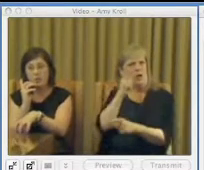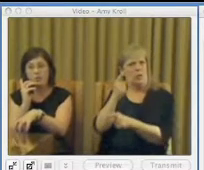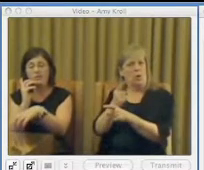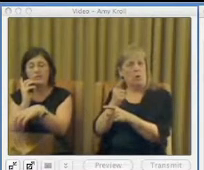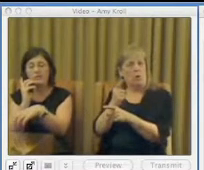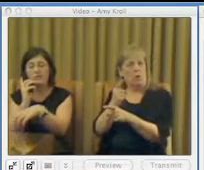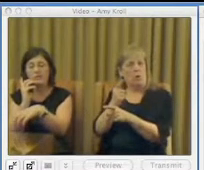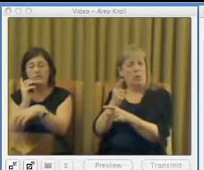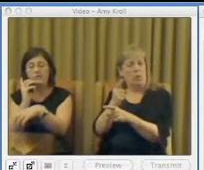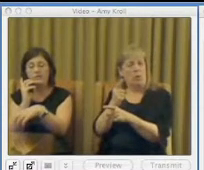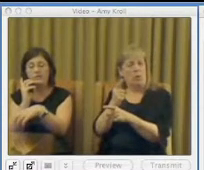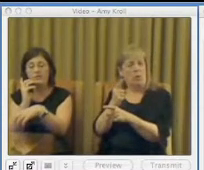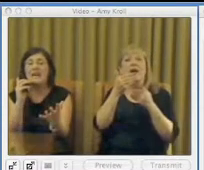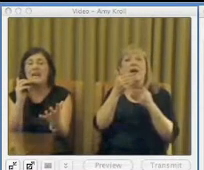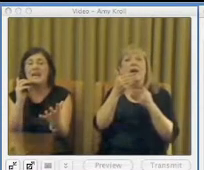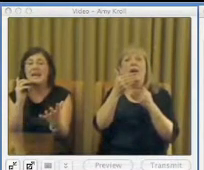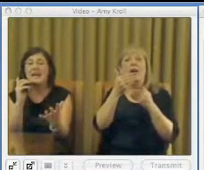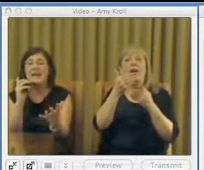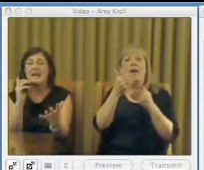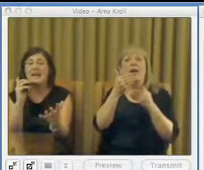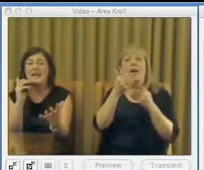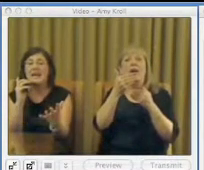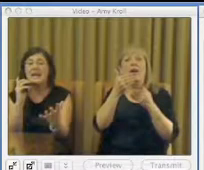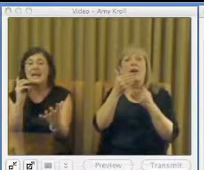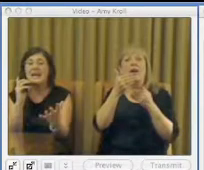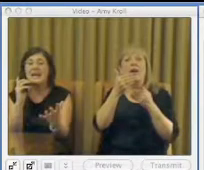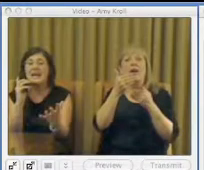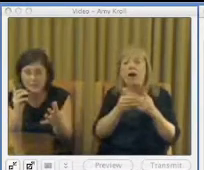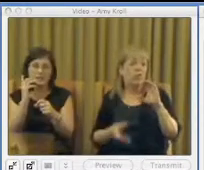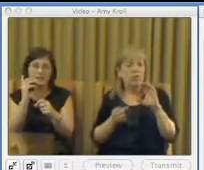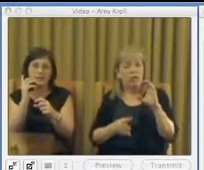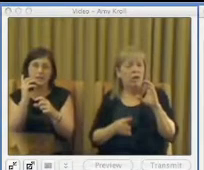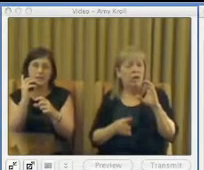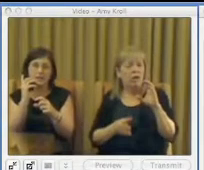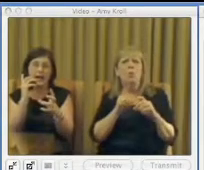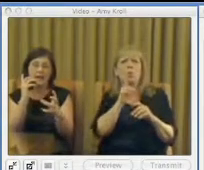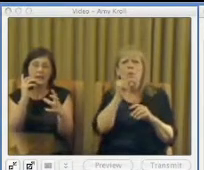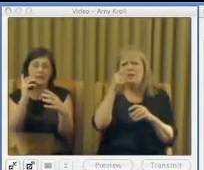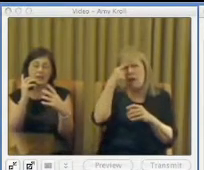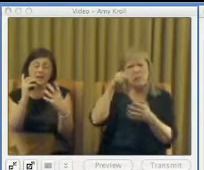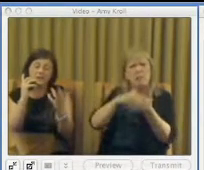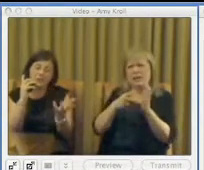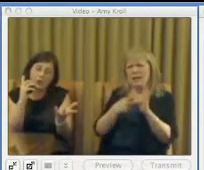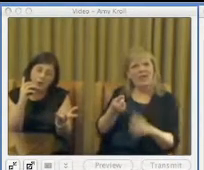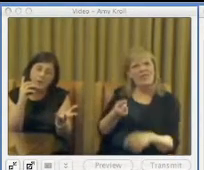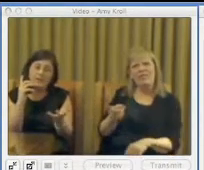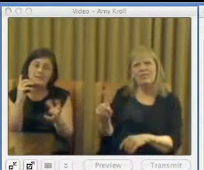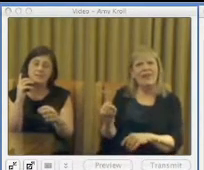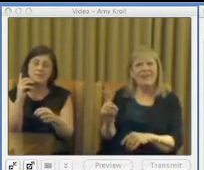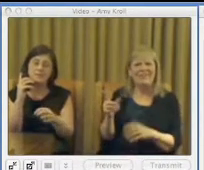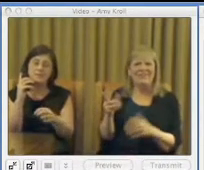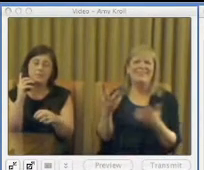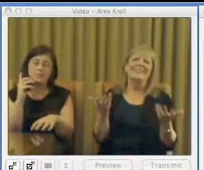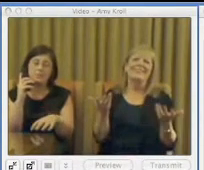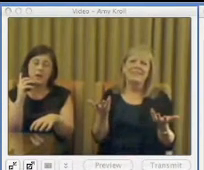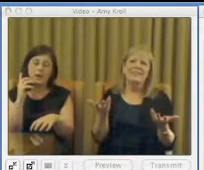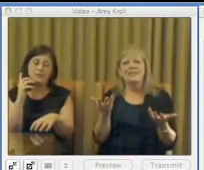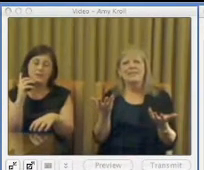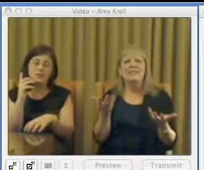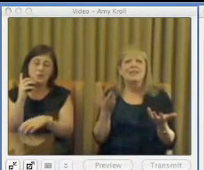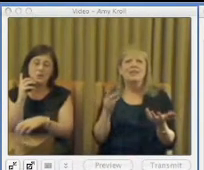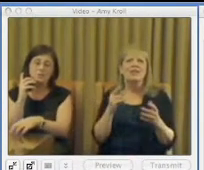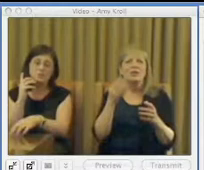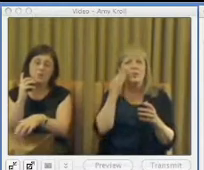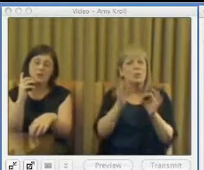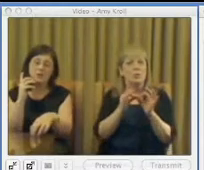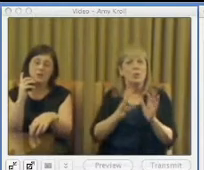down as a result of an unintended offence?